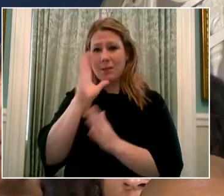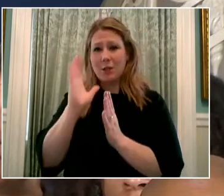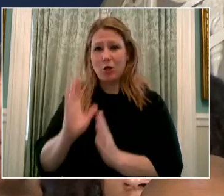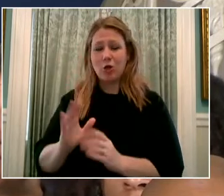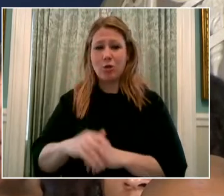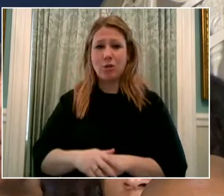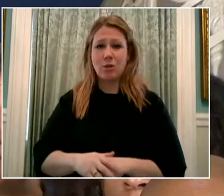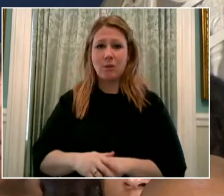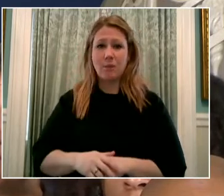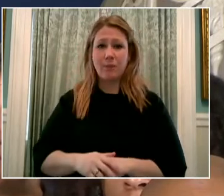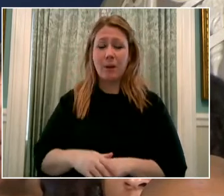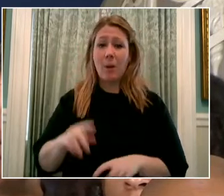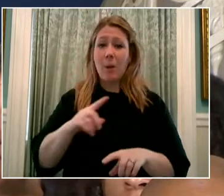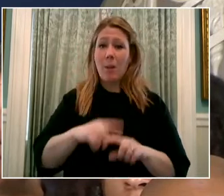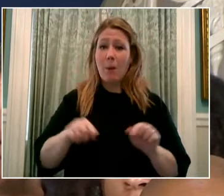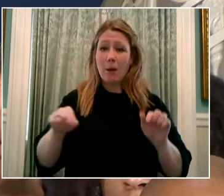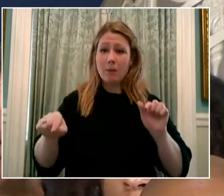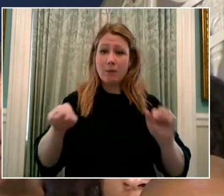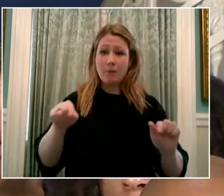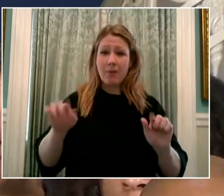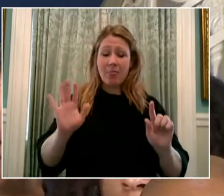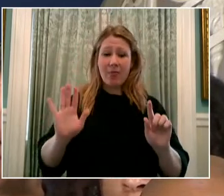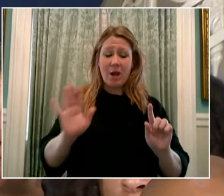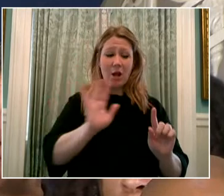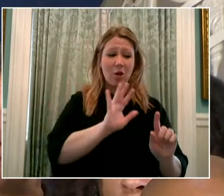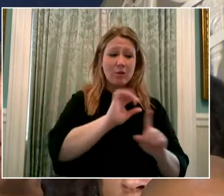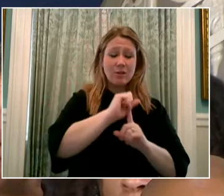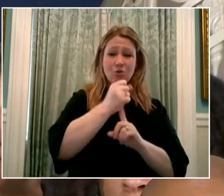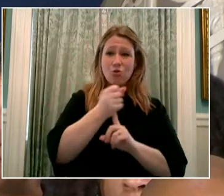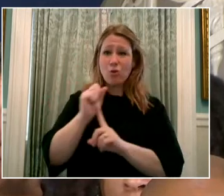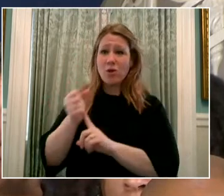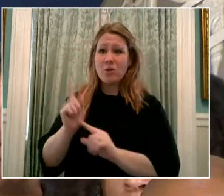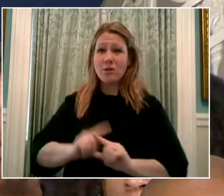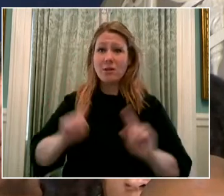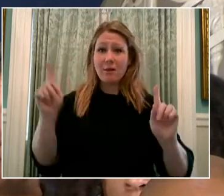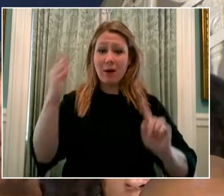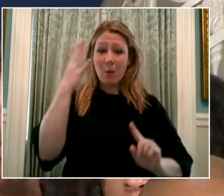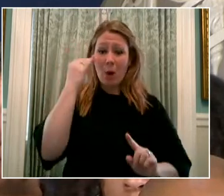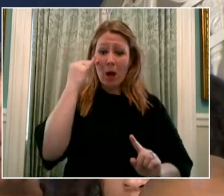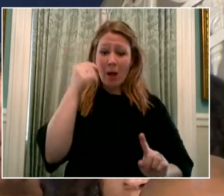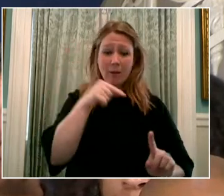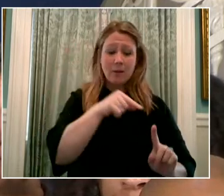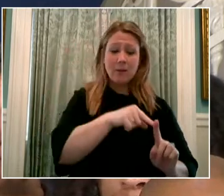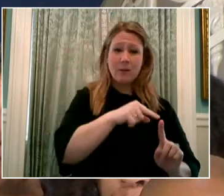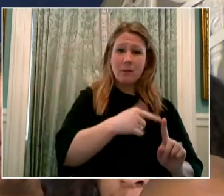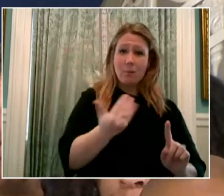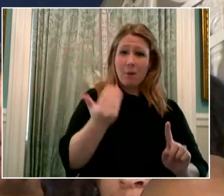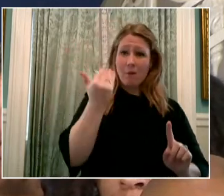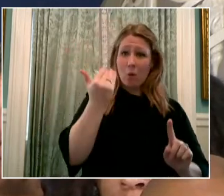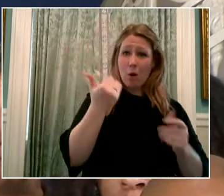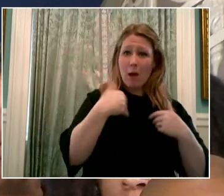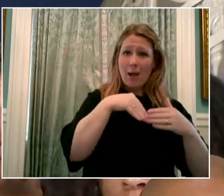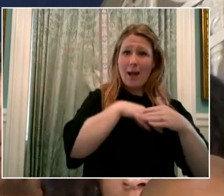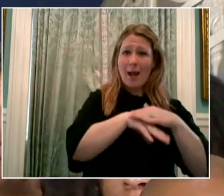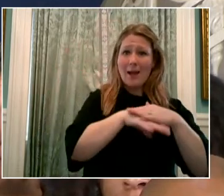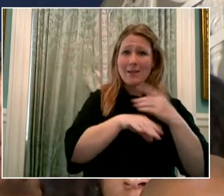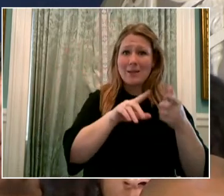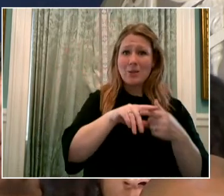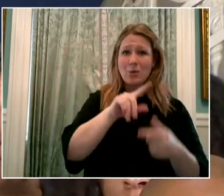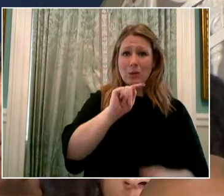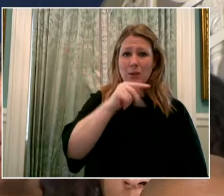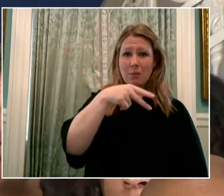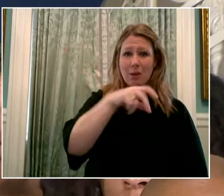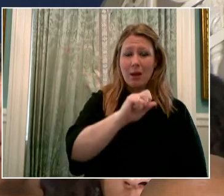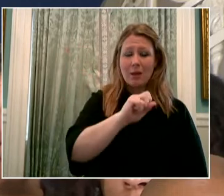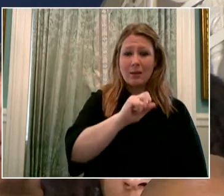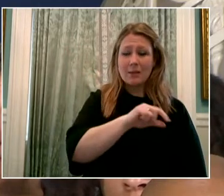because those who have recently arrived do not have access to TPS. We are also seeing the impact of the redesignation